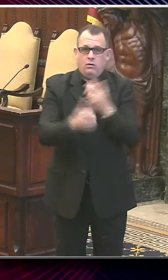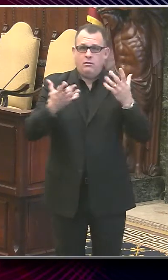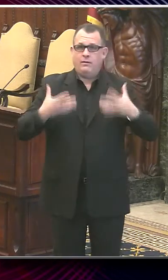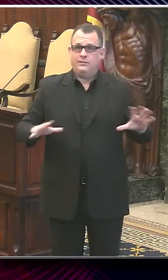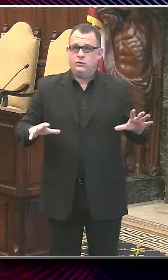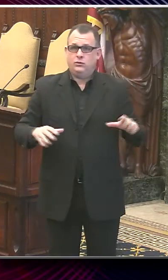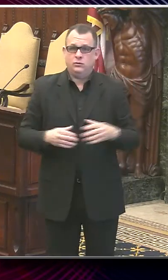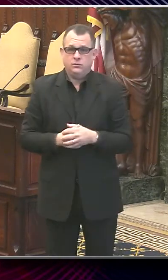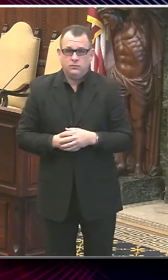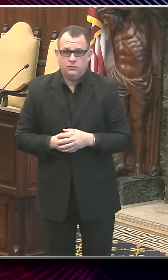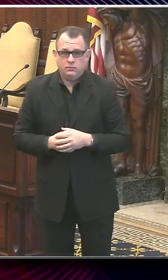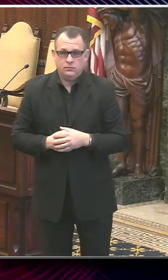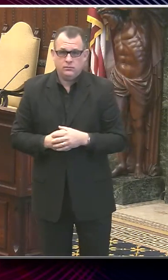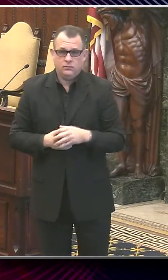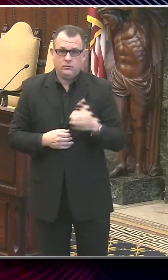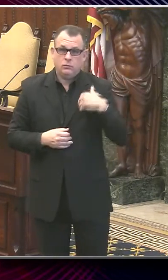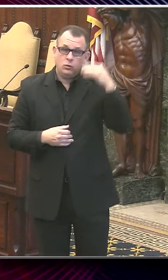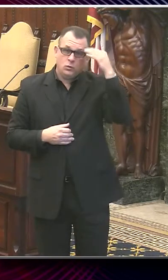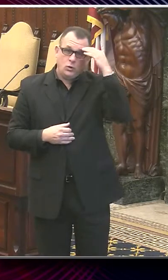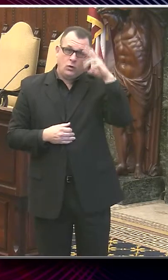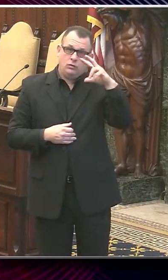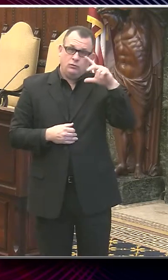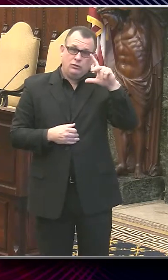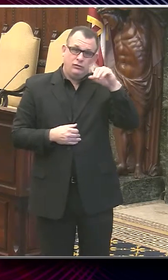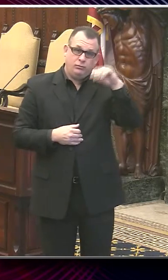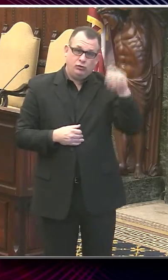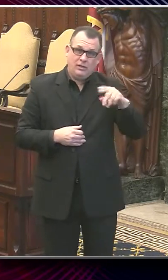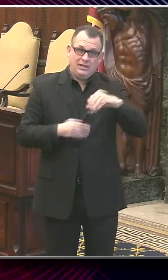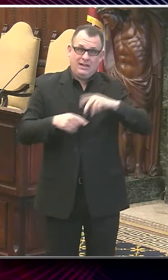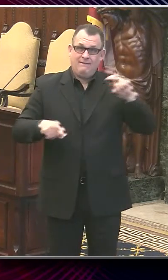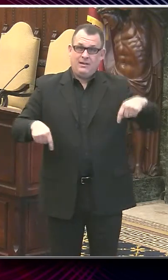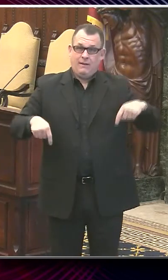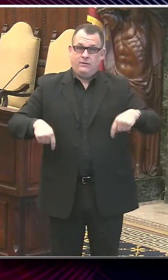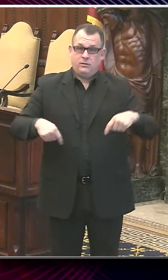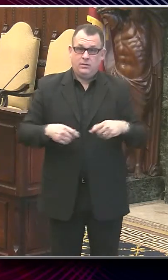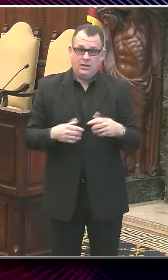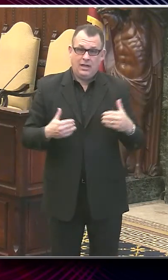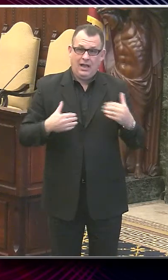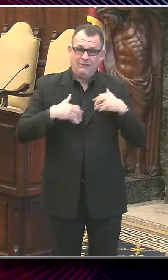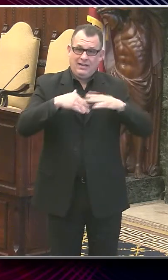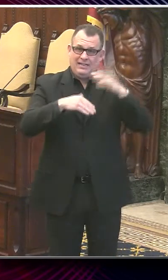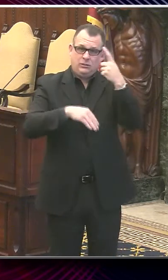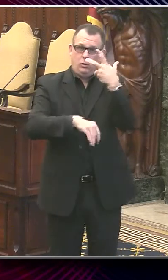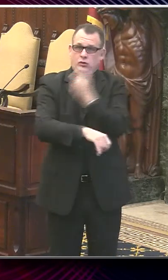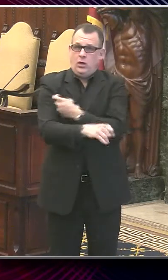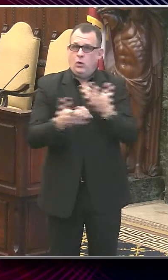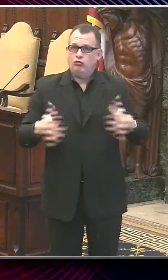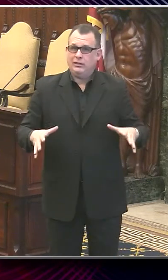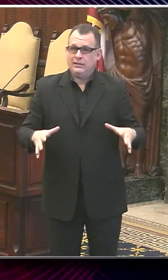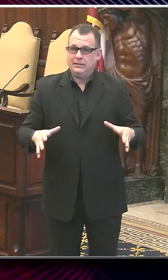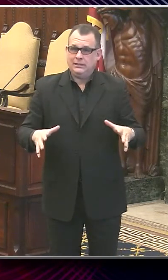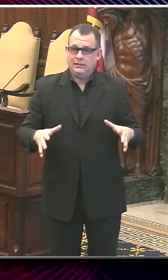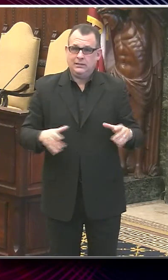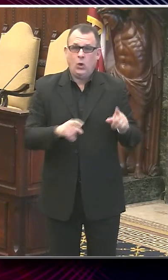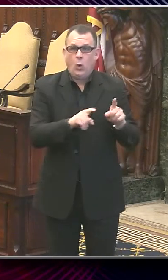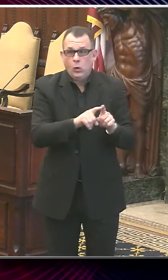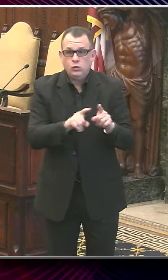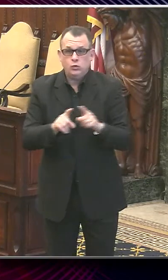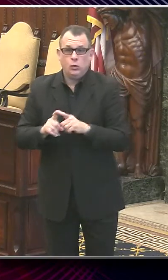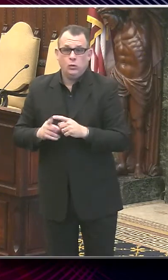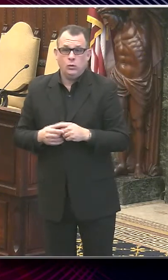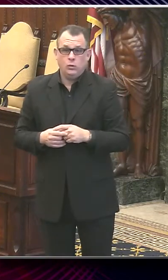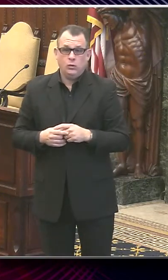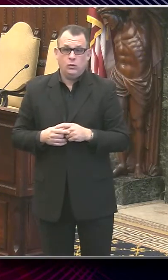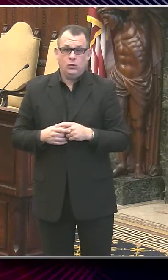we know that 23% of Philadelphia residents have received at least one dose. We also know that that's an